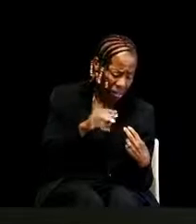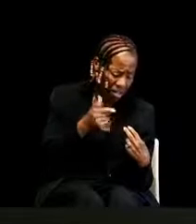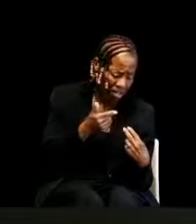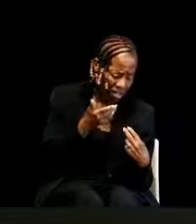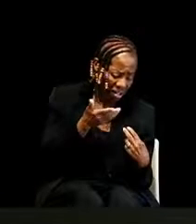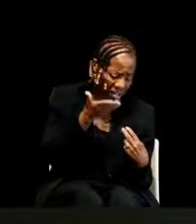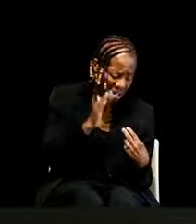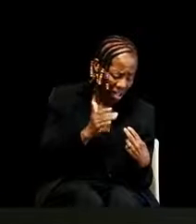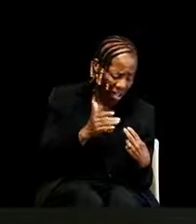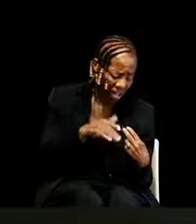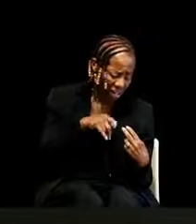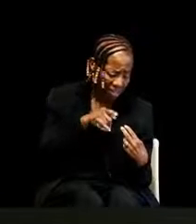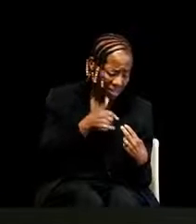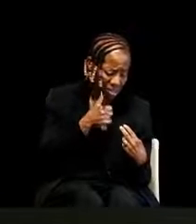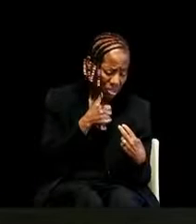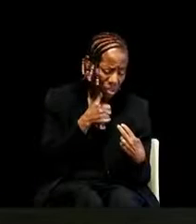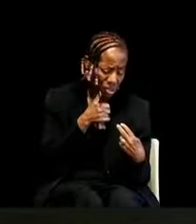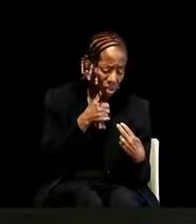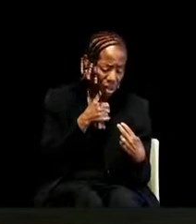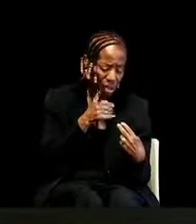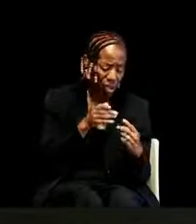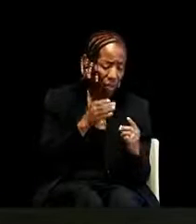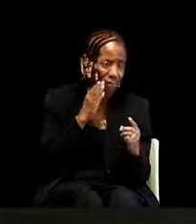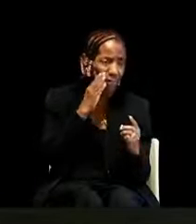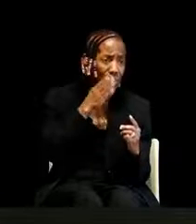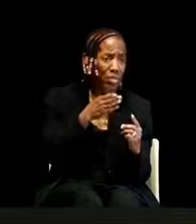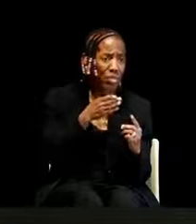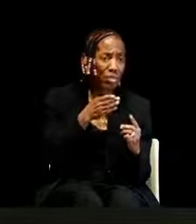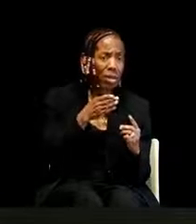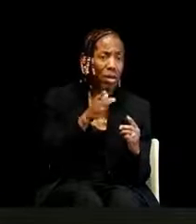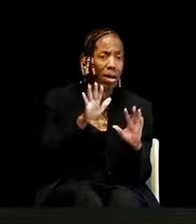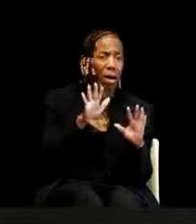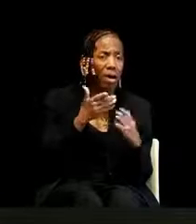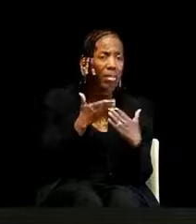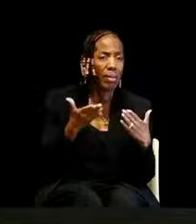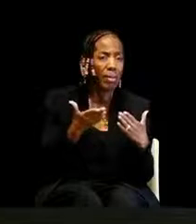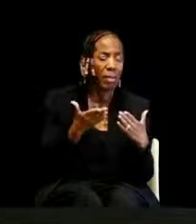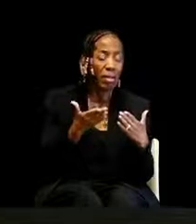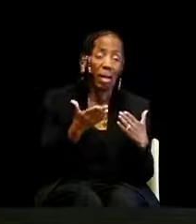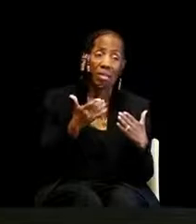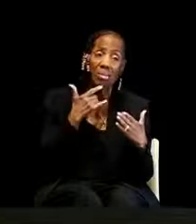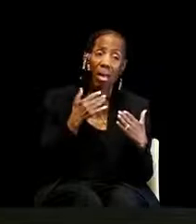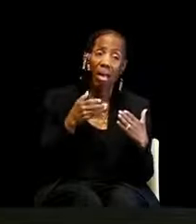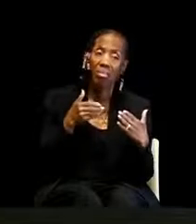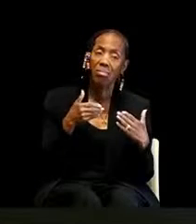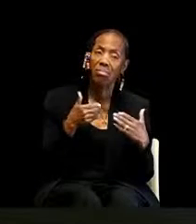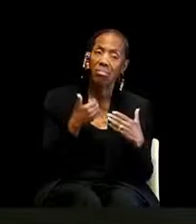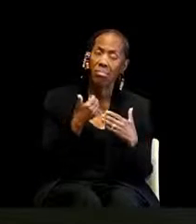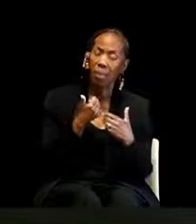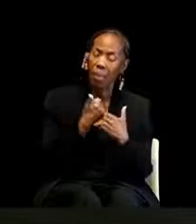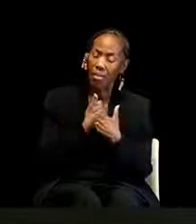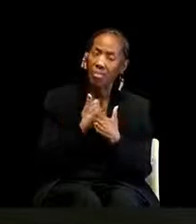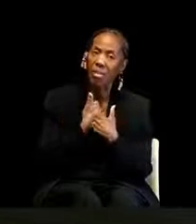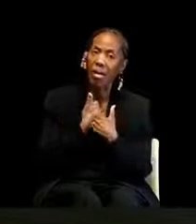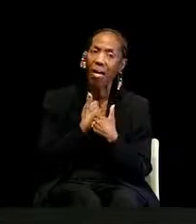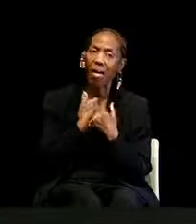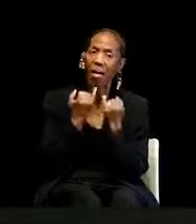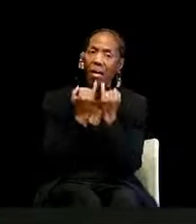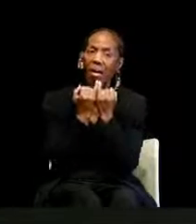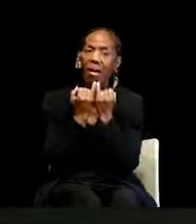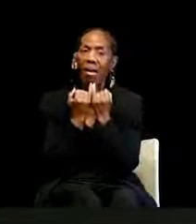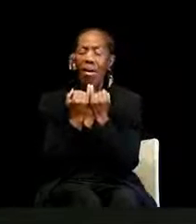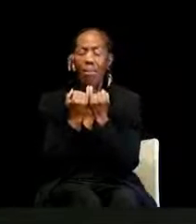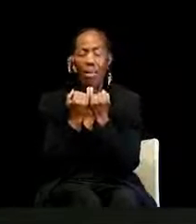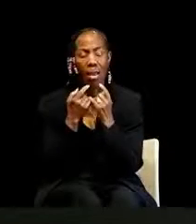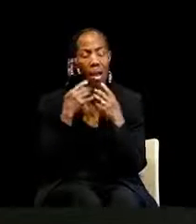God, she's destined for great things. Oh. I said that to myself, and I was just